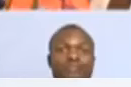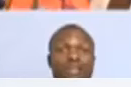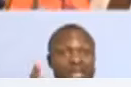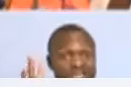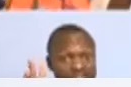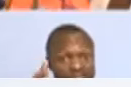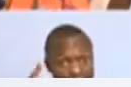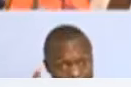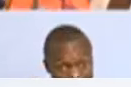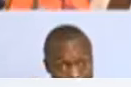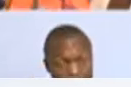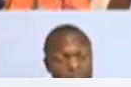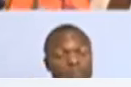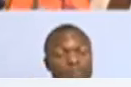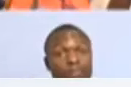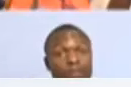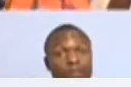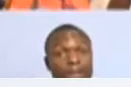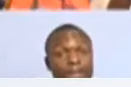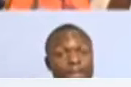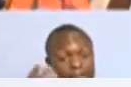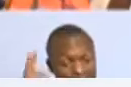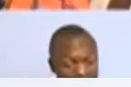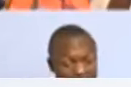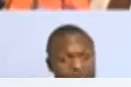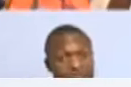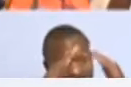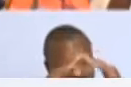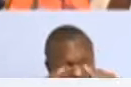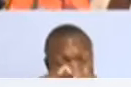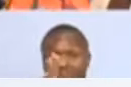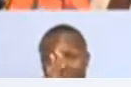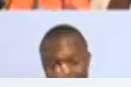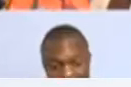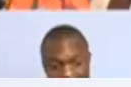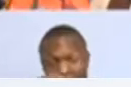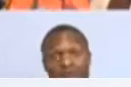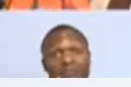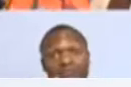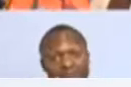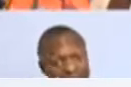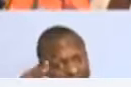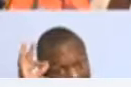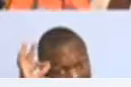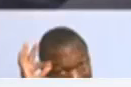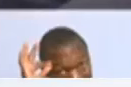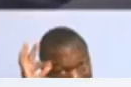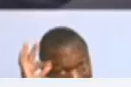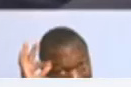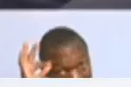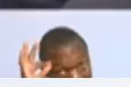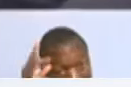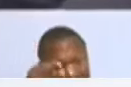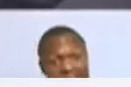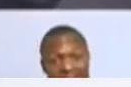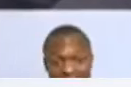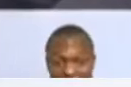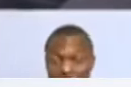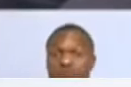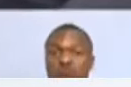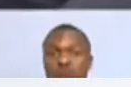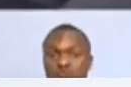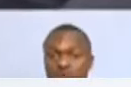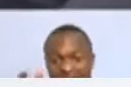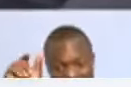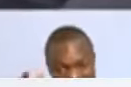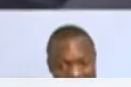2,263,671 beneficiary households. Madam Speaker, please take note of the definition. It's not individuals,